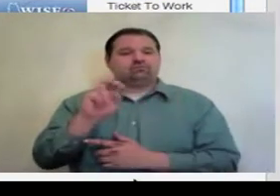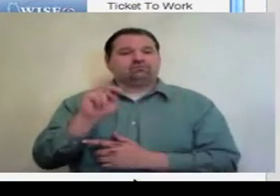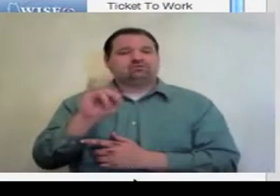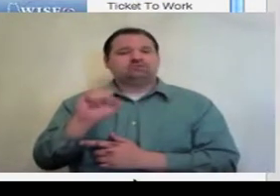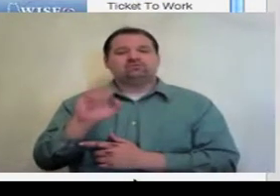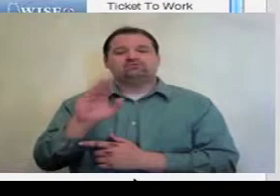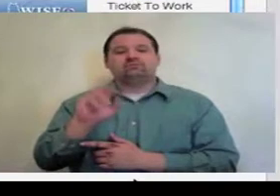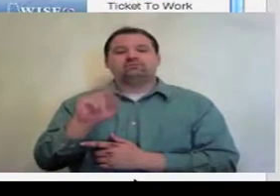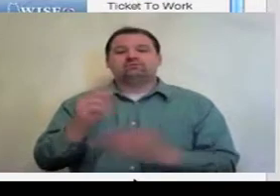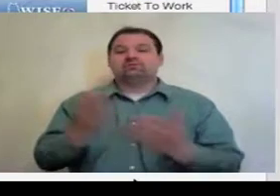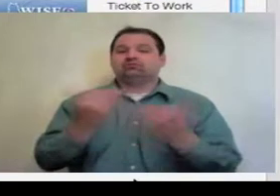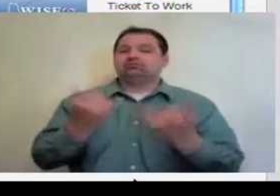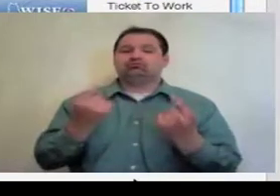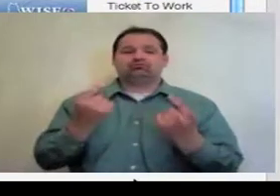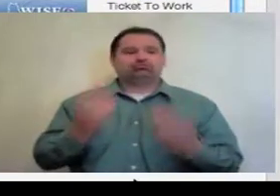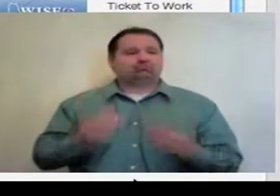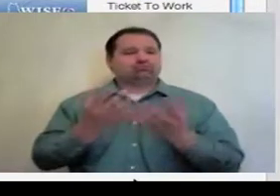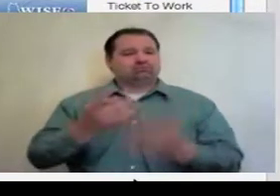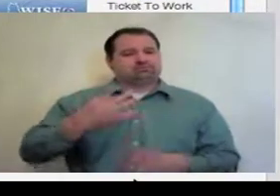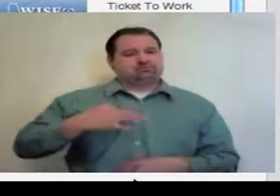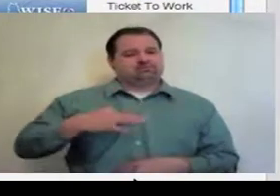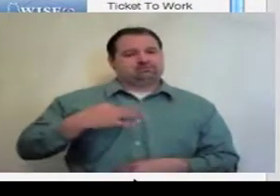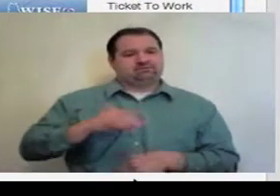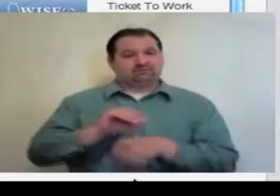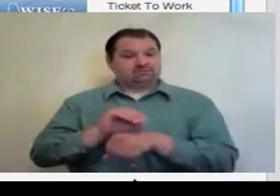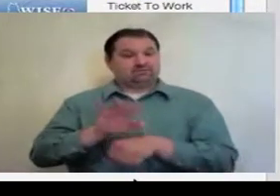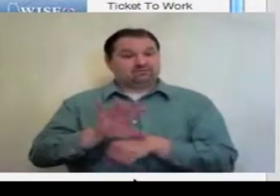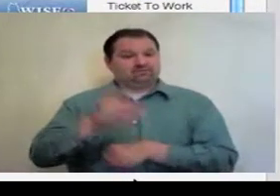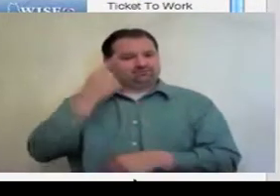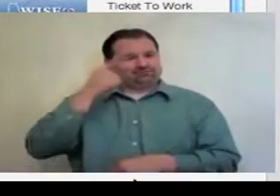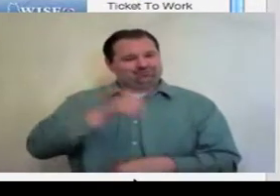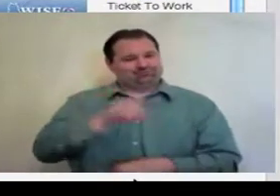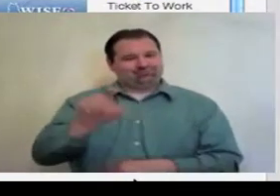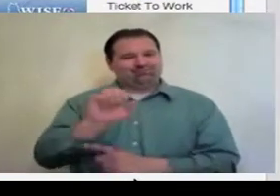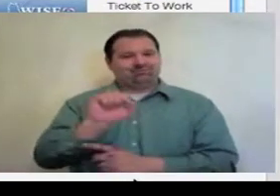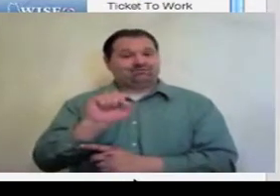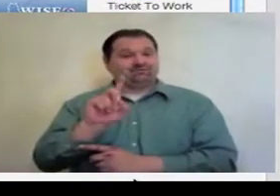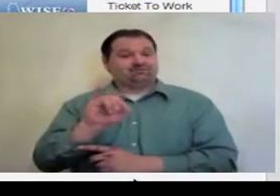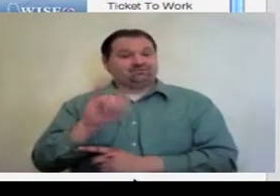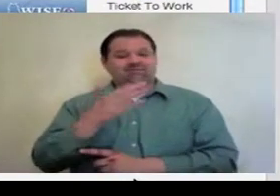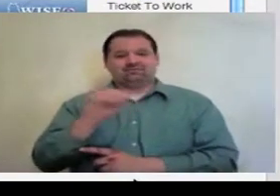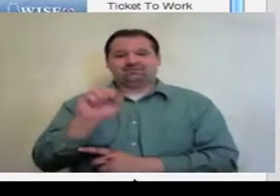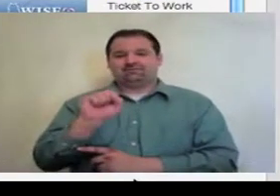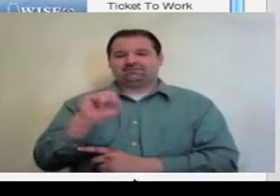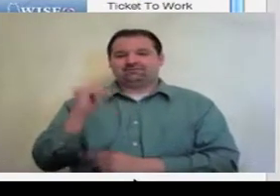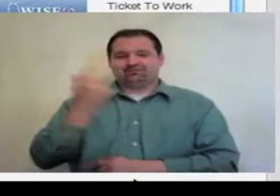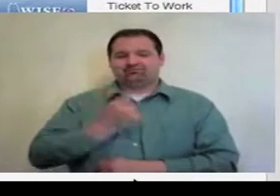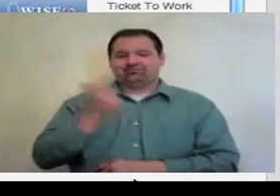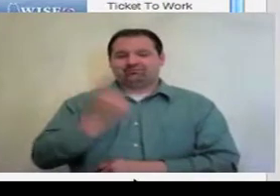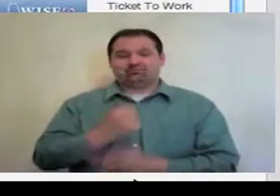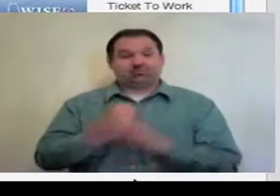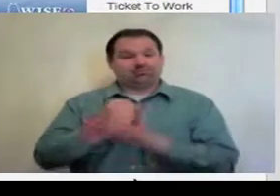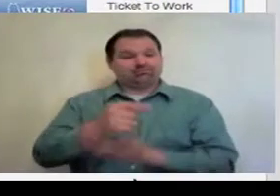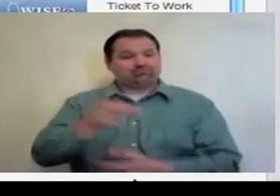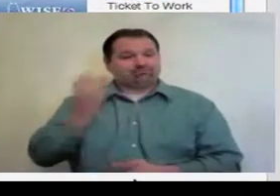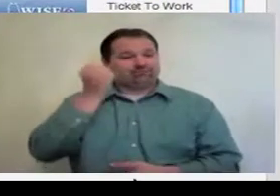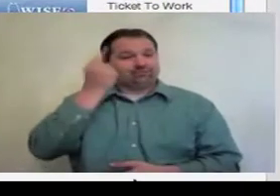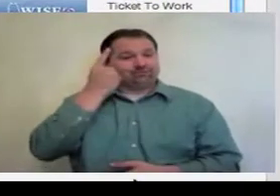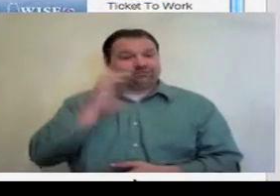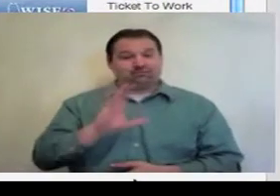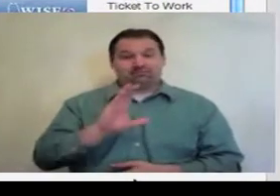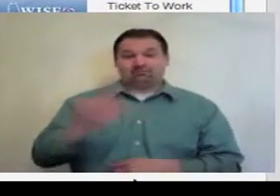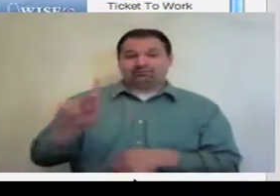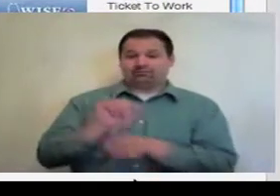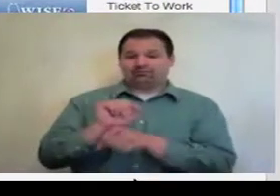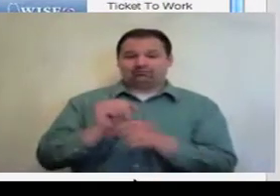Bourne, are here today as well. We provide benefits counseling to SSDI and SSI recipients. We help you understand how going back